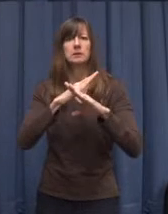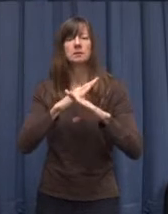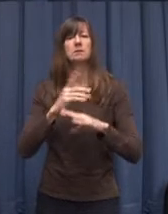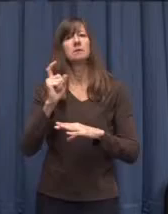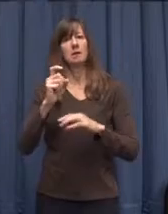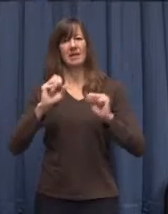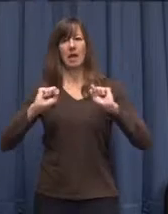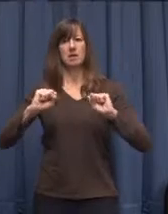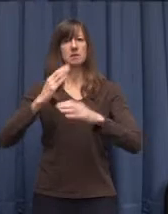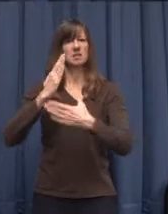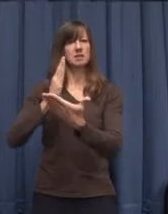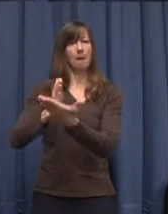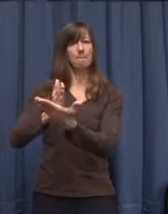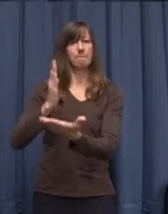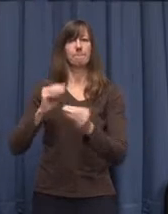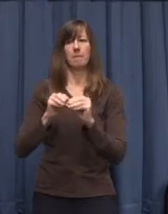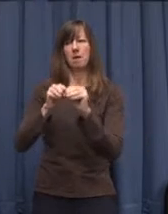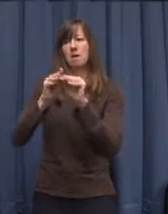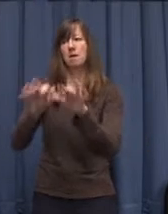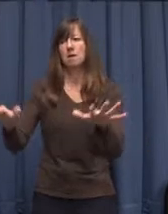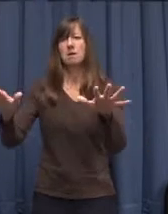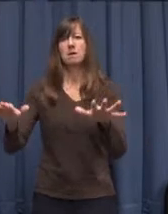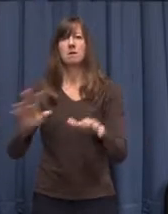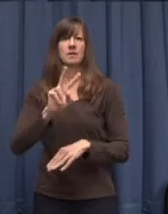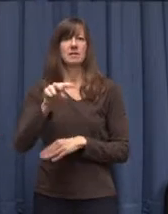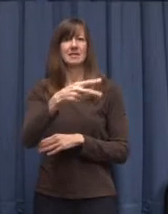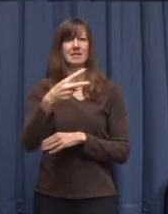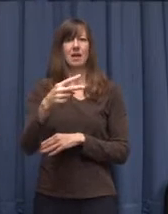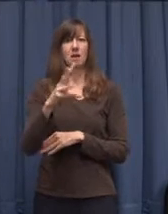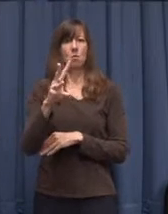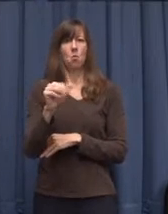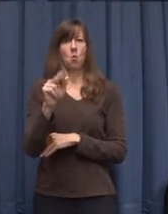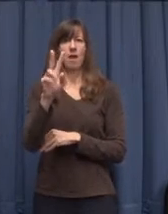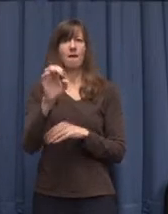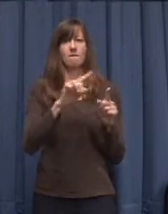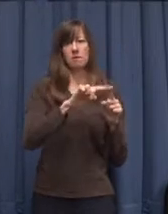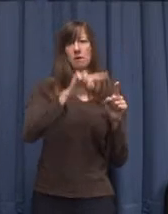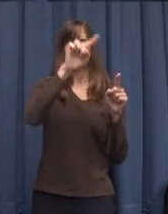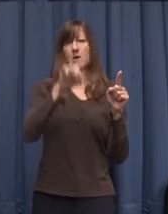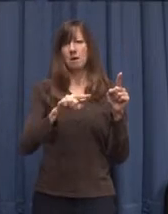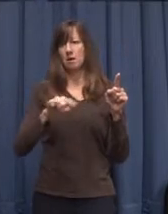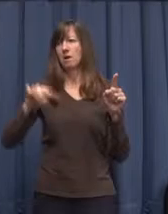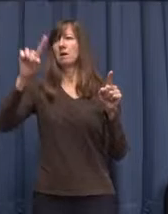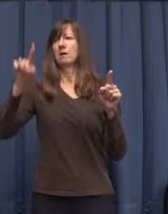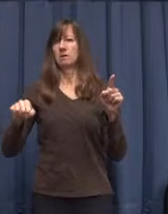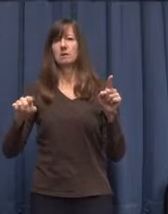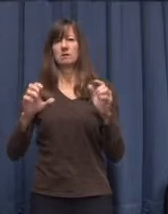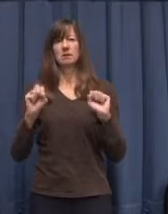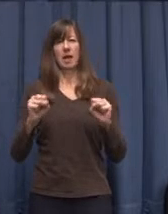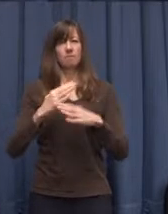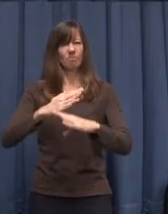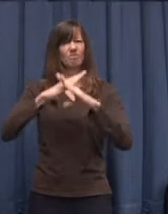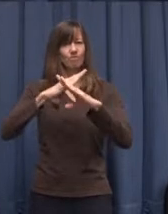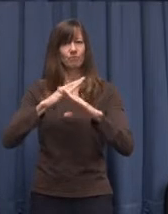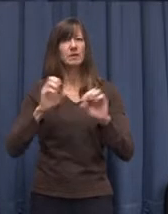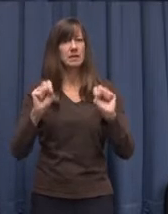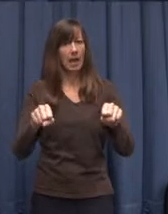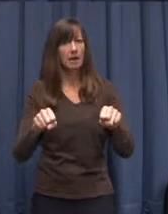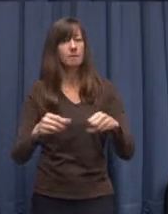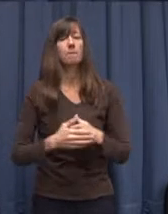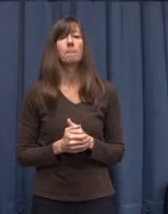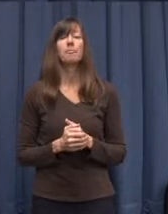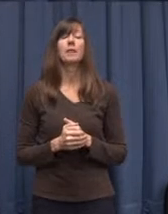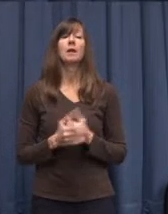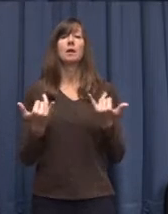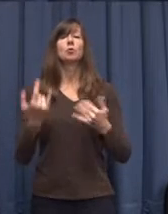this second wave. And so that's really what we're asking everyone to do. The other thing that I wanted to show today,